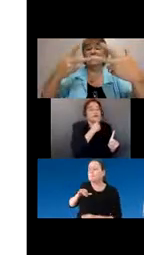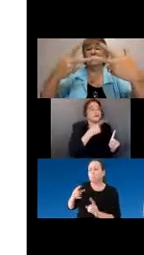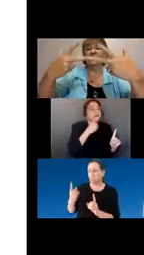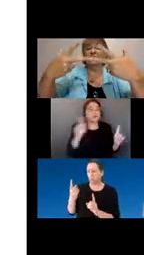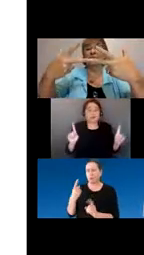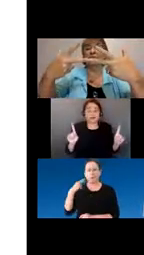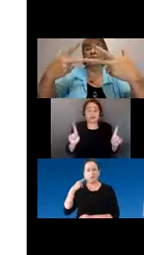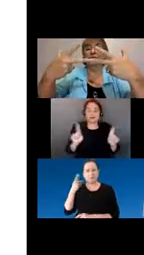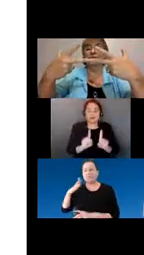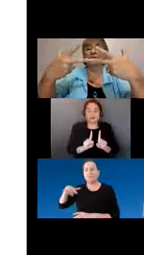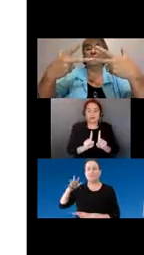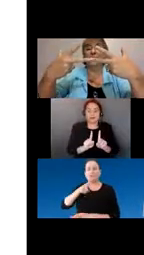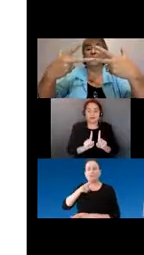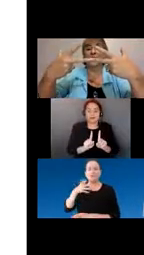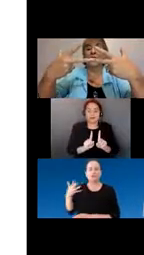married.